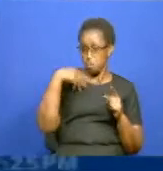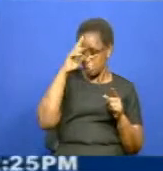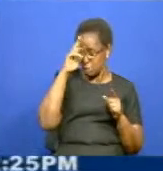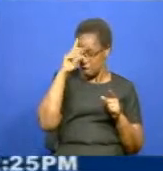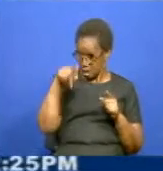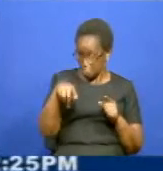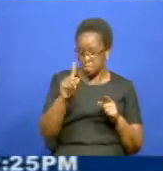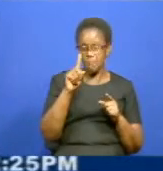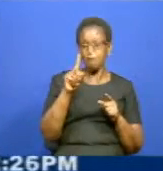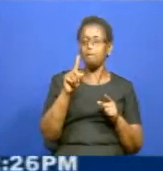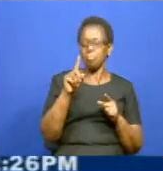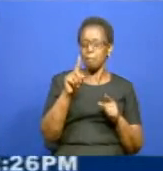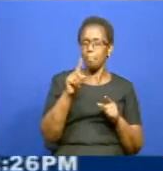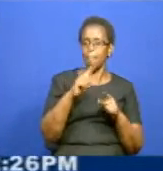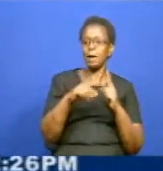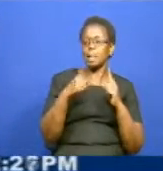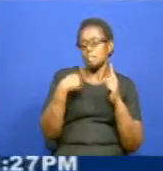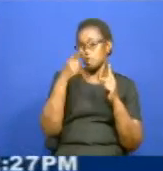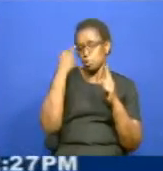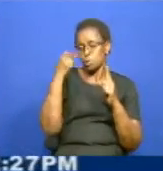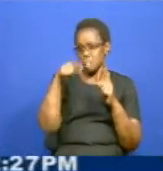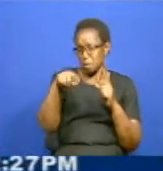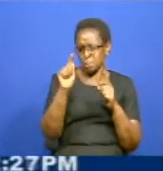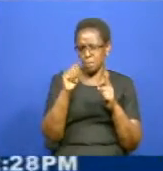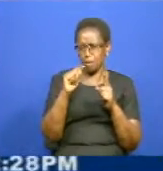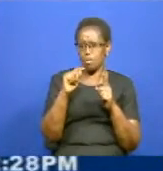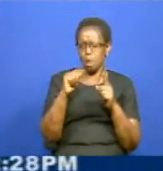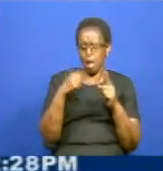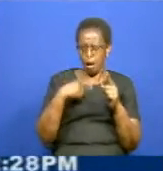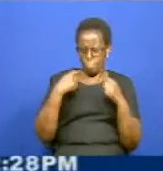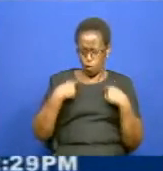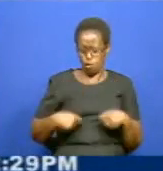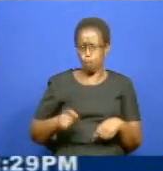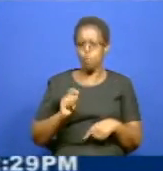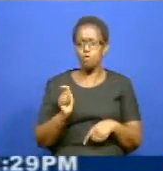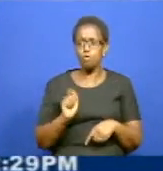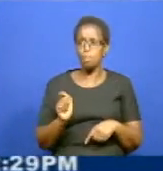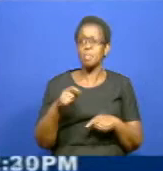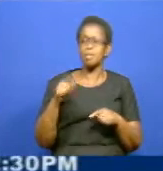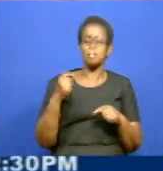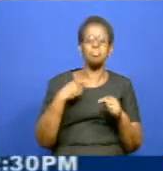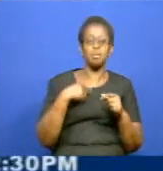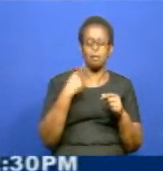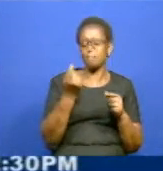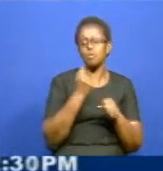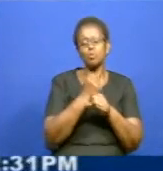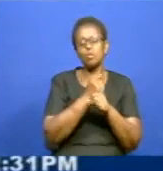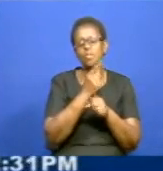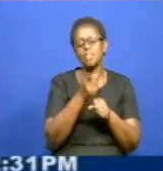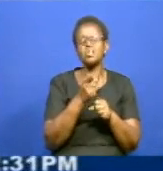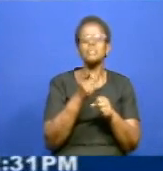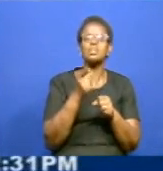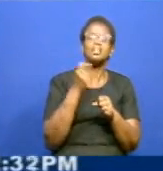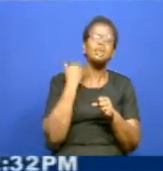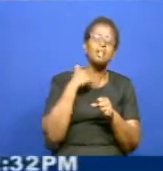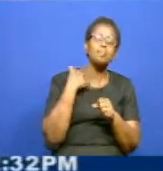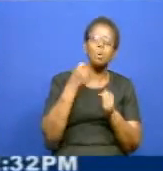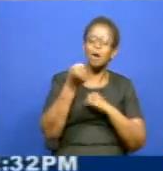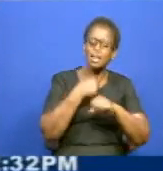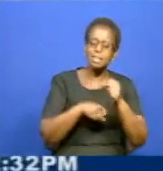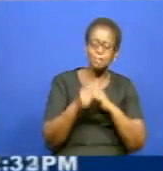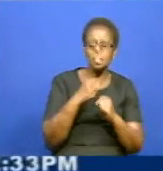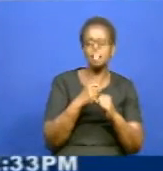but just by virtue of the fact that they had police uniform, were able to get away with criminal activities or do things that